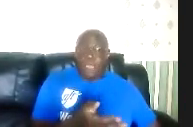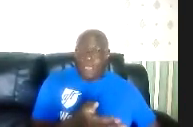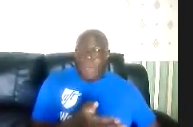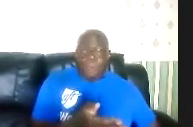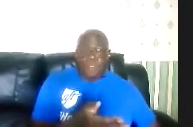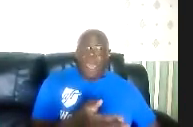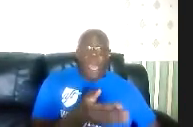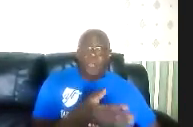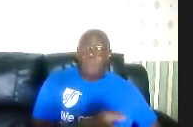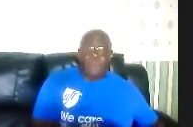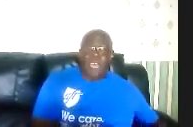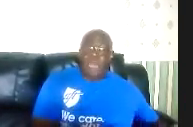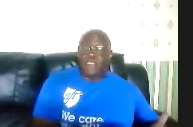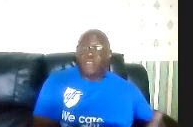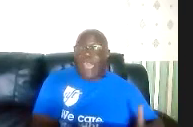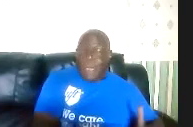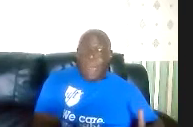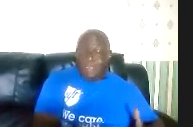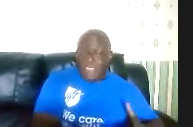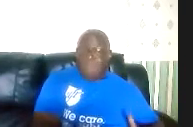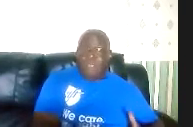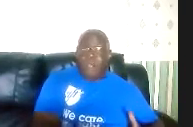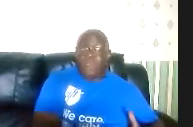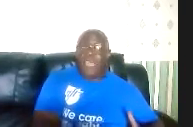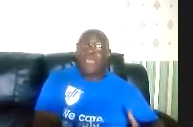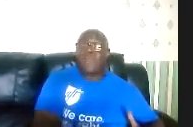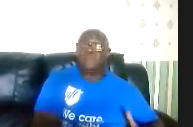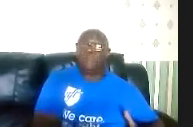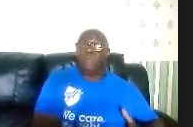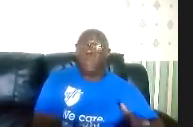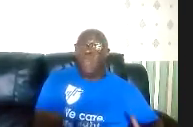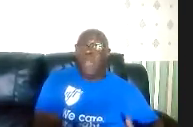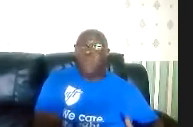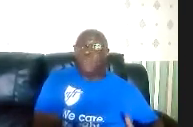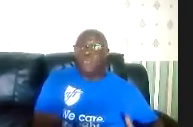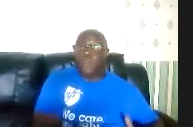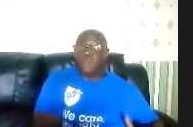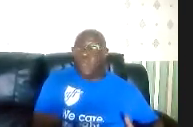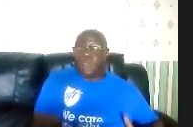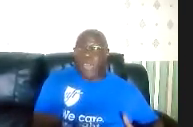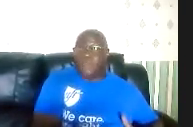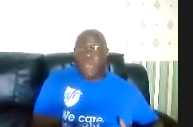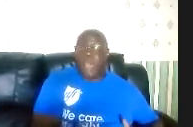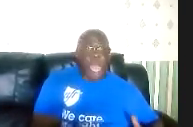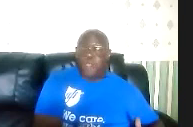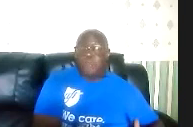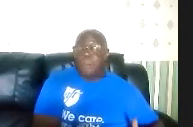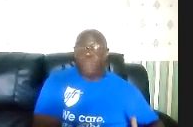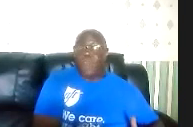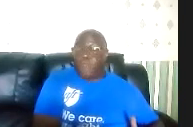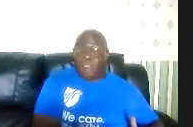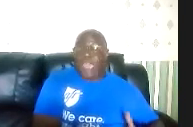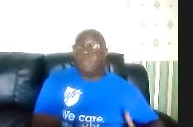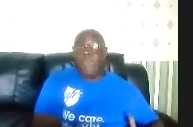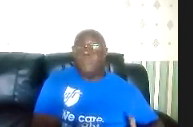know, speaking to members, I know members that have been directly impacted. They've been off sick as a result of coronavirus. I know members